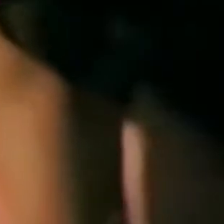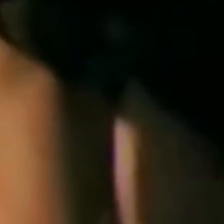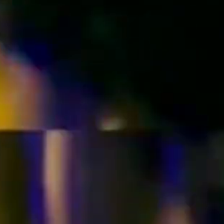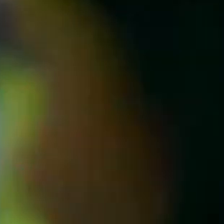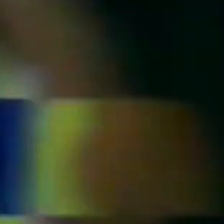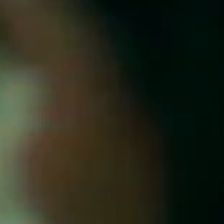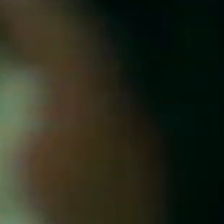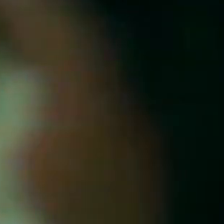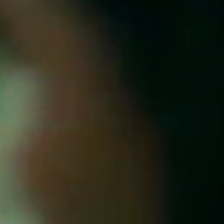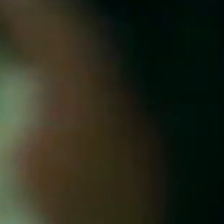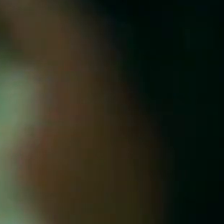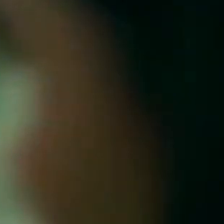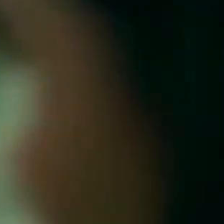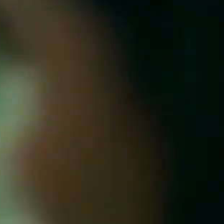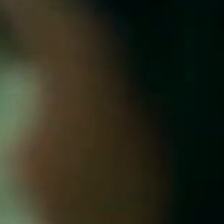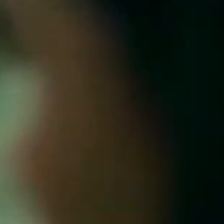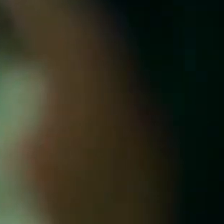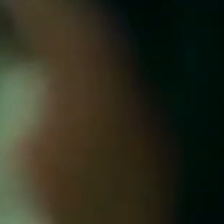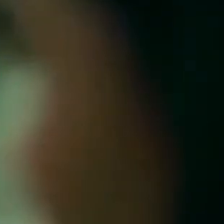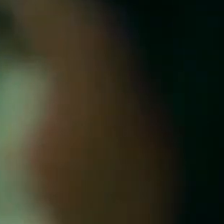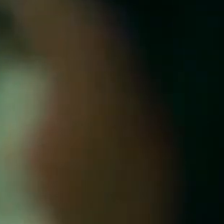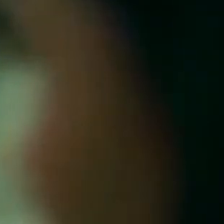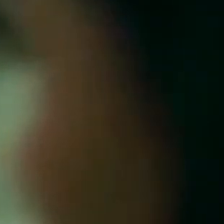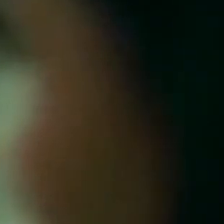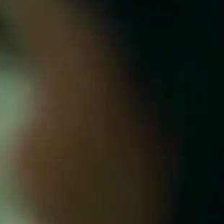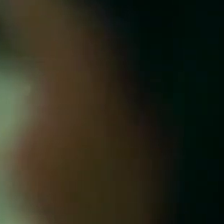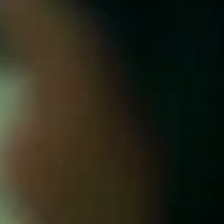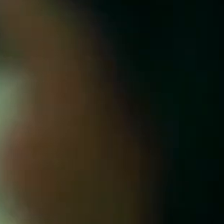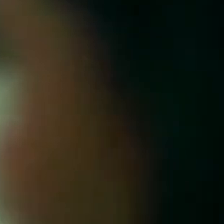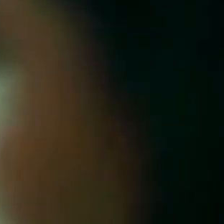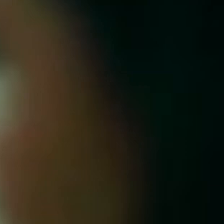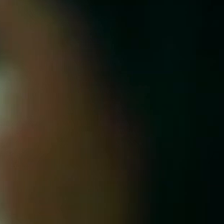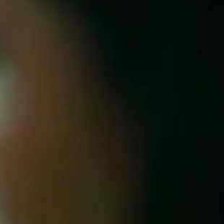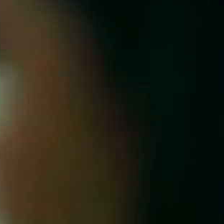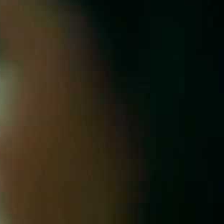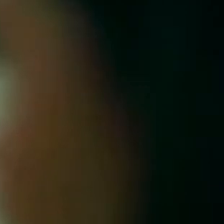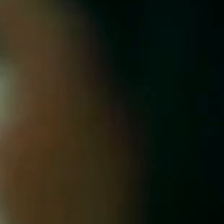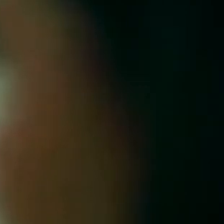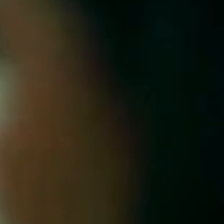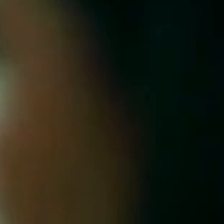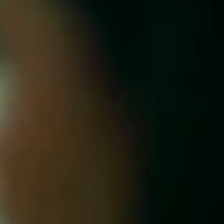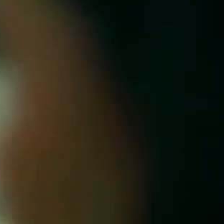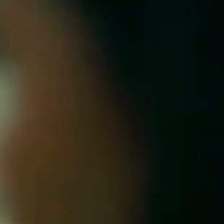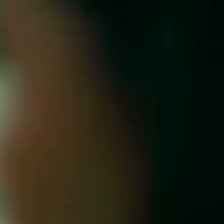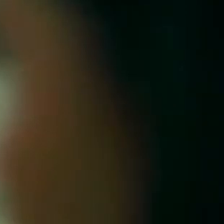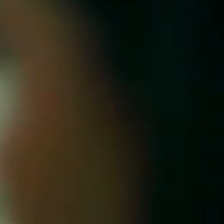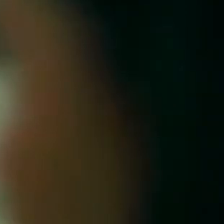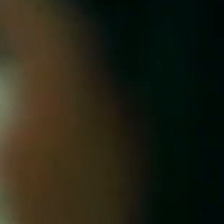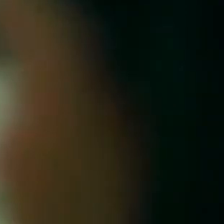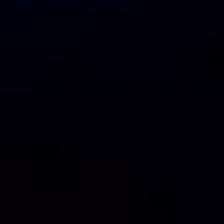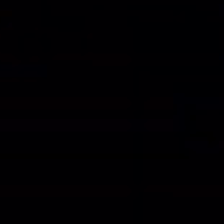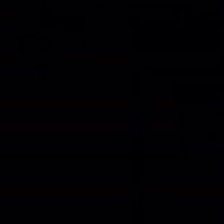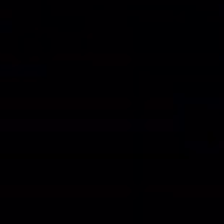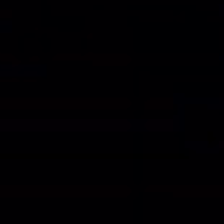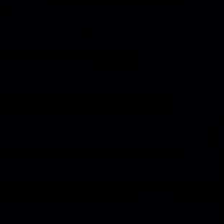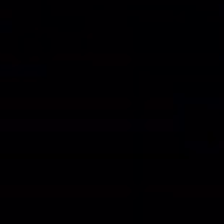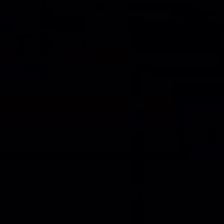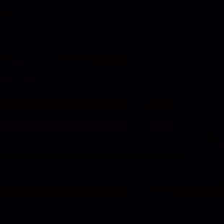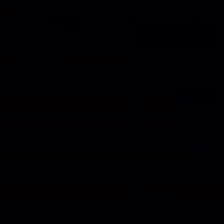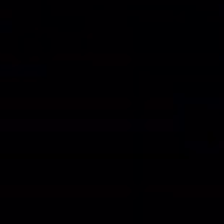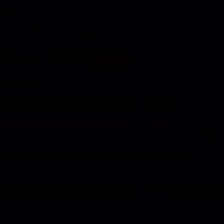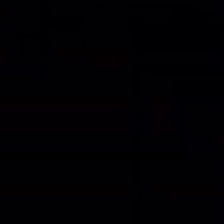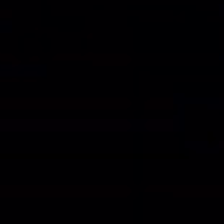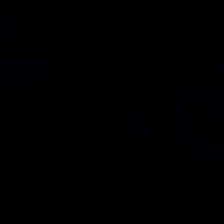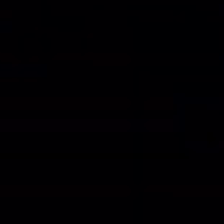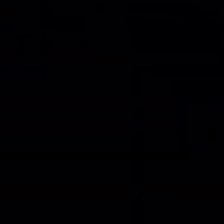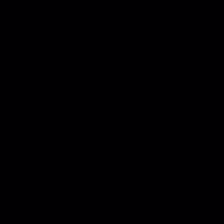E+. Catch the premiere of The Fake Life starting 9th September at 20:40 hours every day. No power?